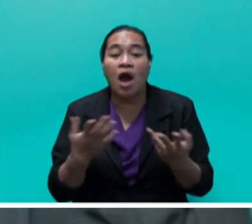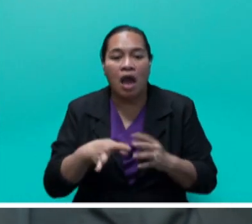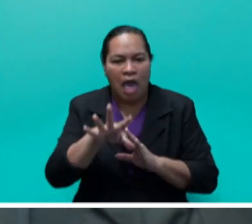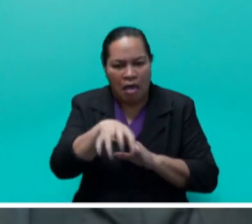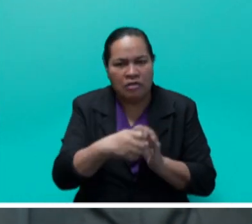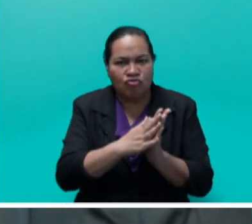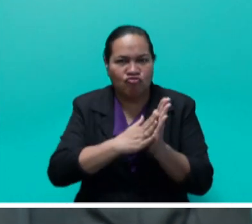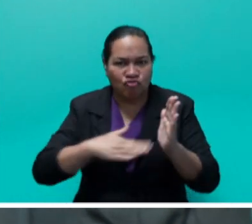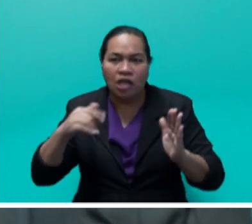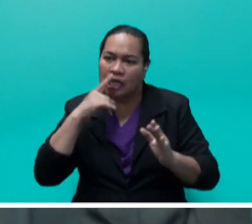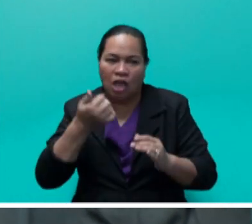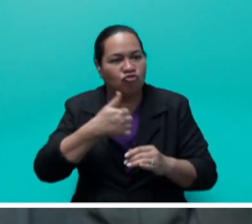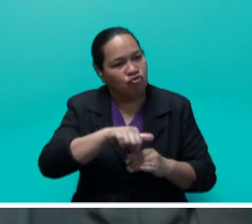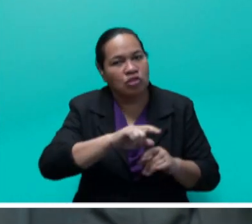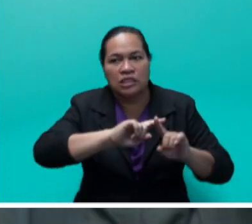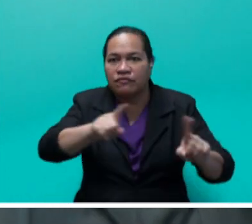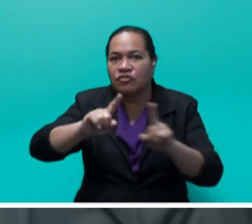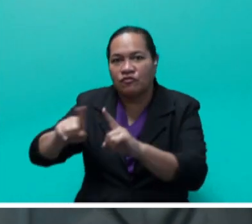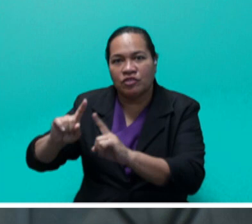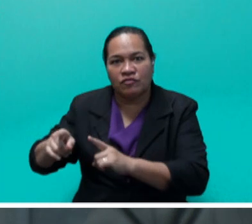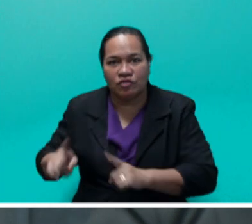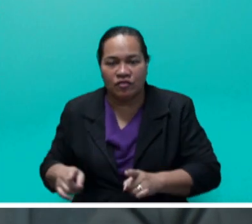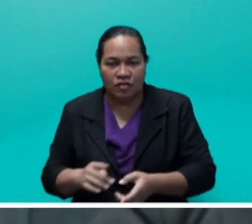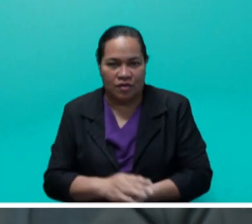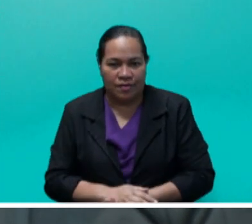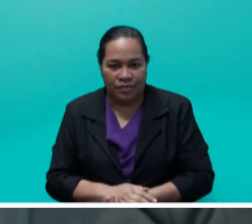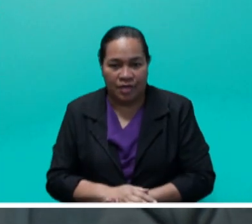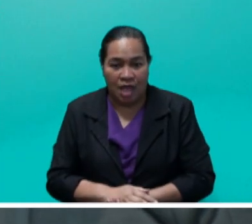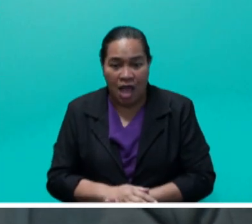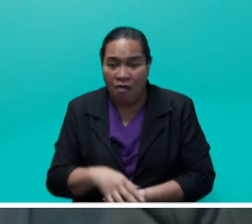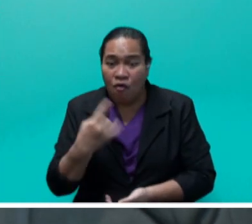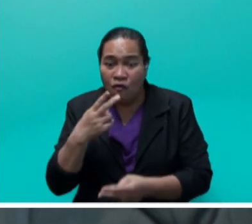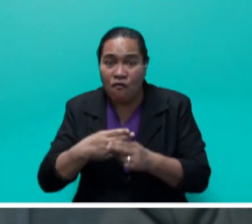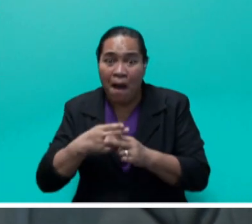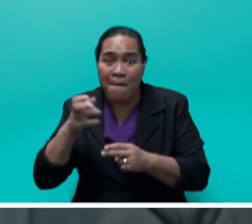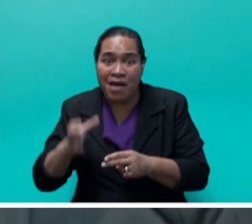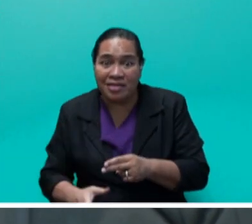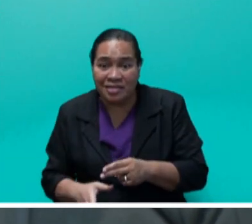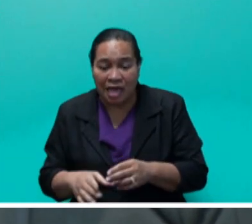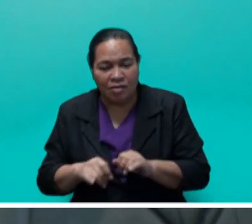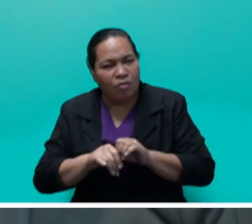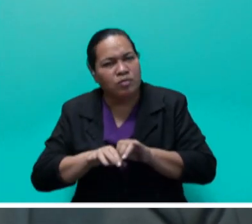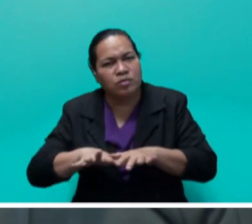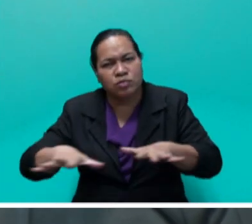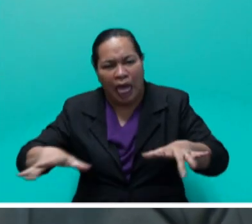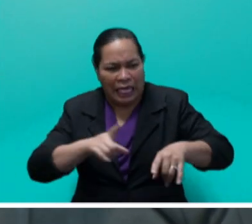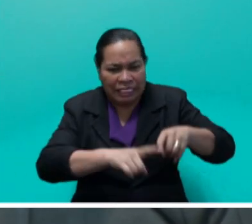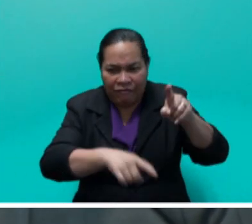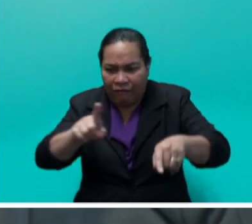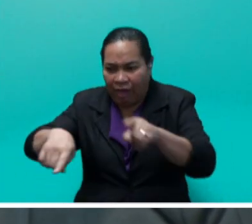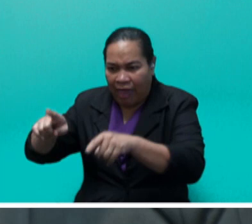trucks. Mr. Speaker, sir, as aquaculture farmers are dispersed